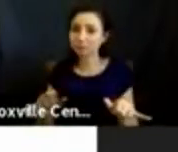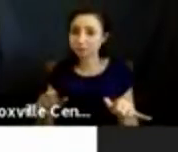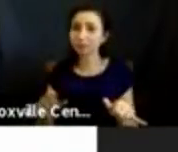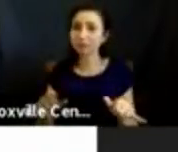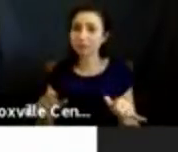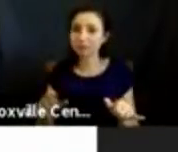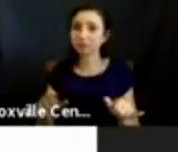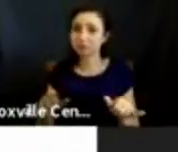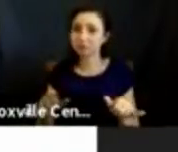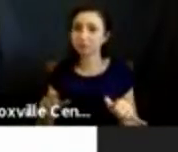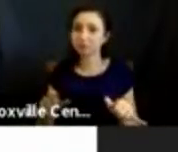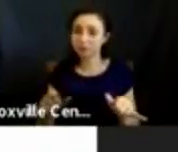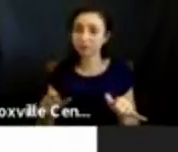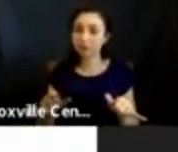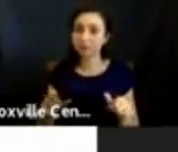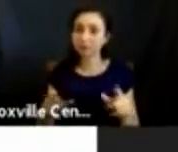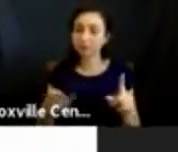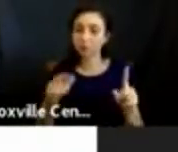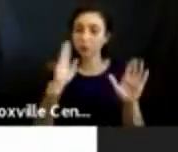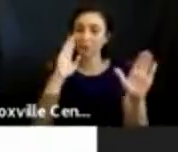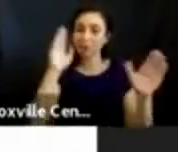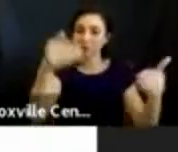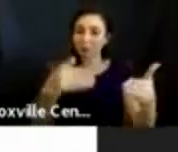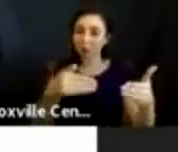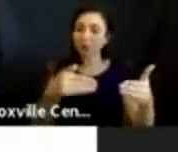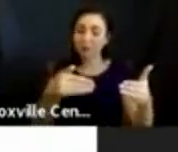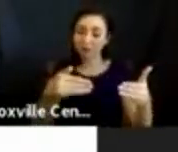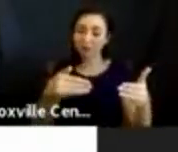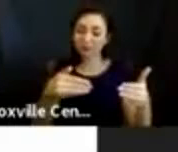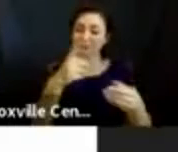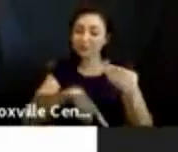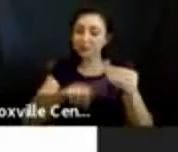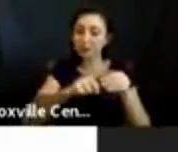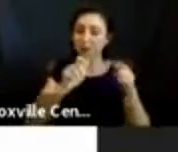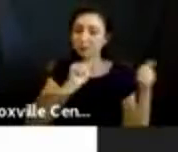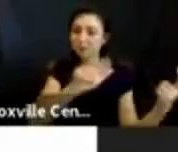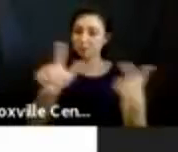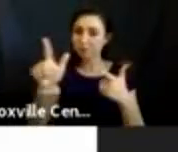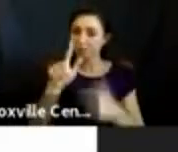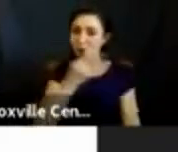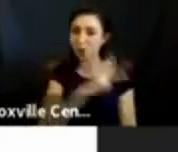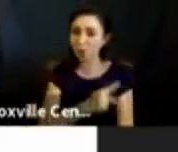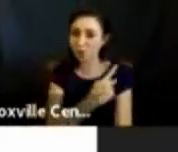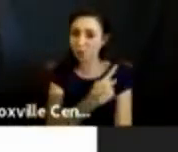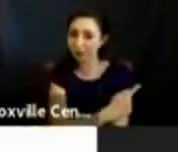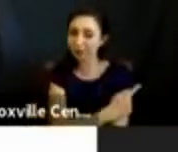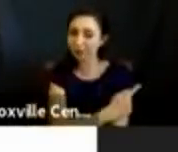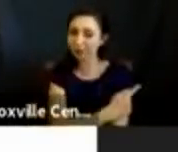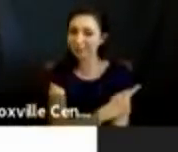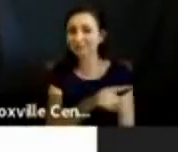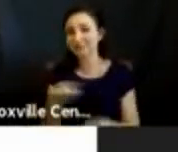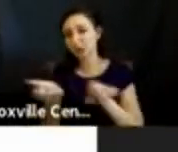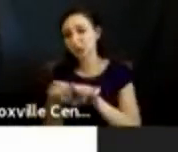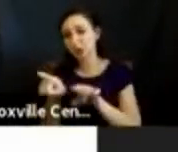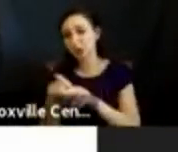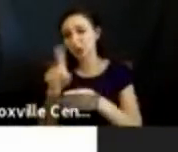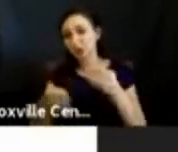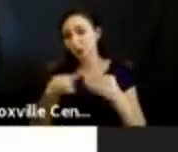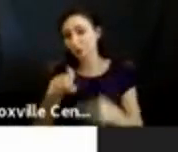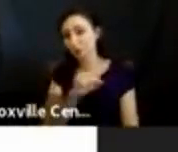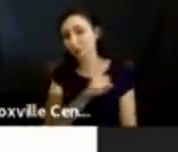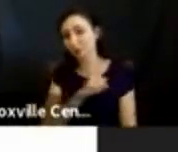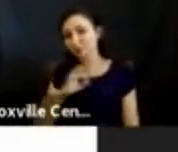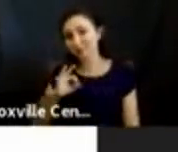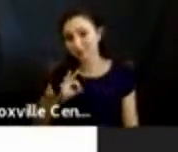where the narrative tends to focus, but it's about all patients, and it's also about staff. And so something as simple